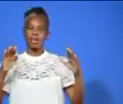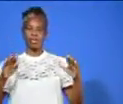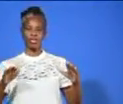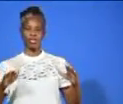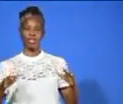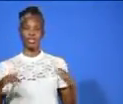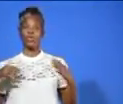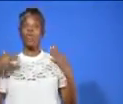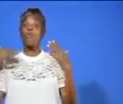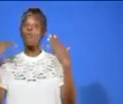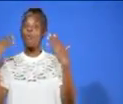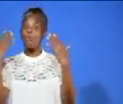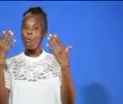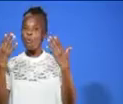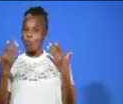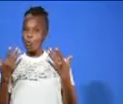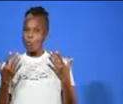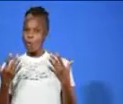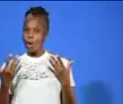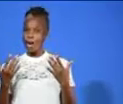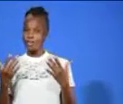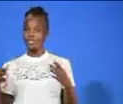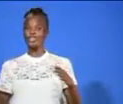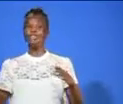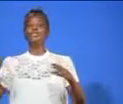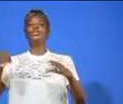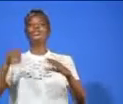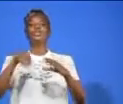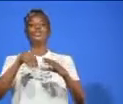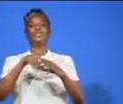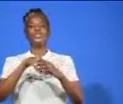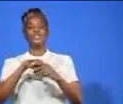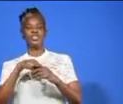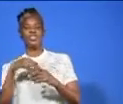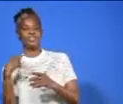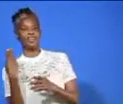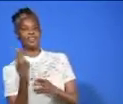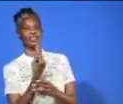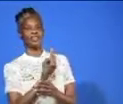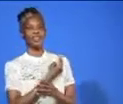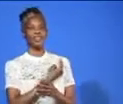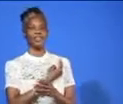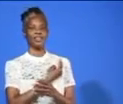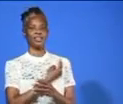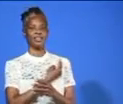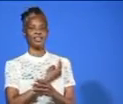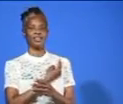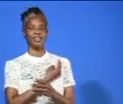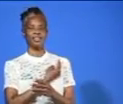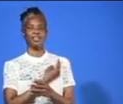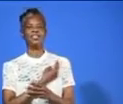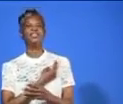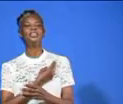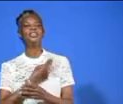angels wait to join us in thy